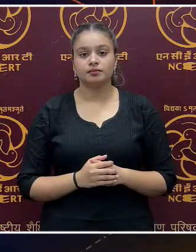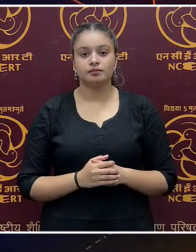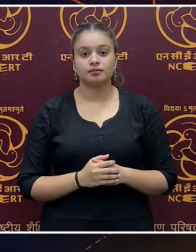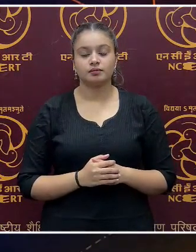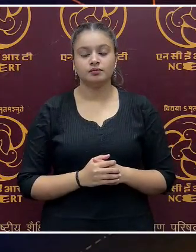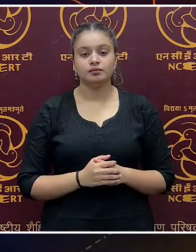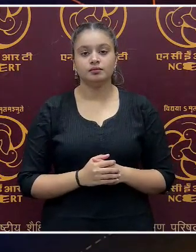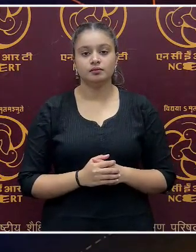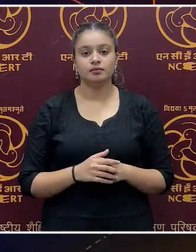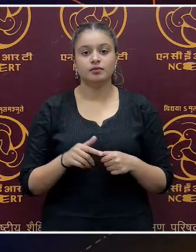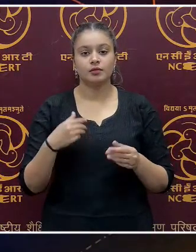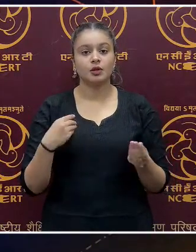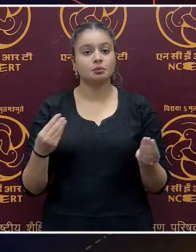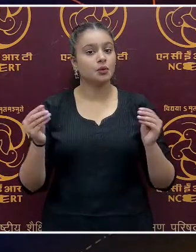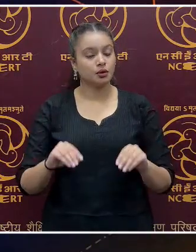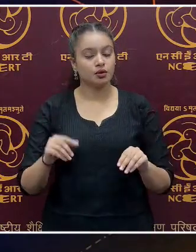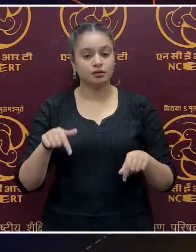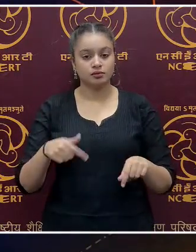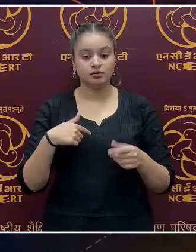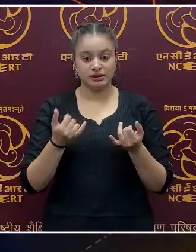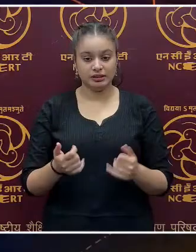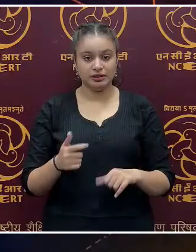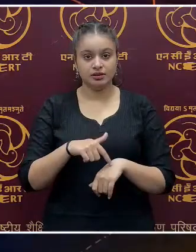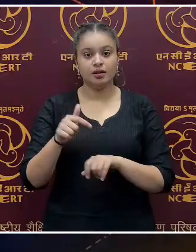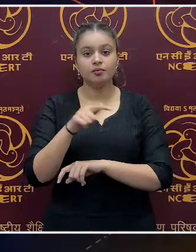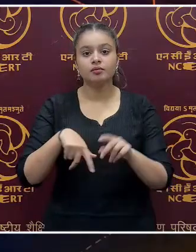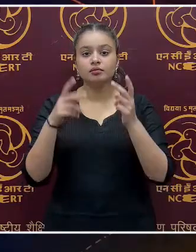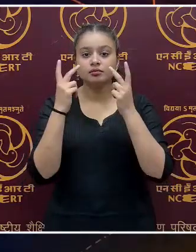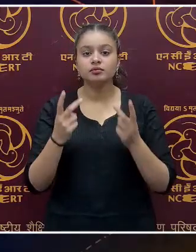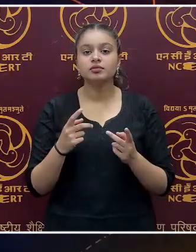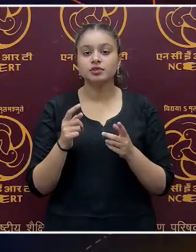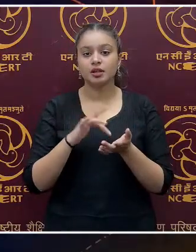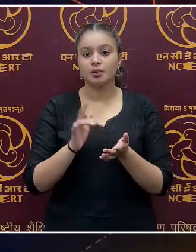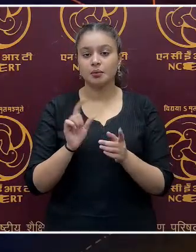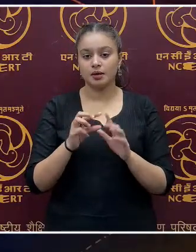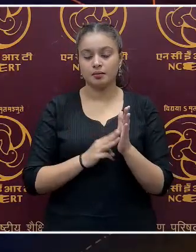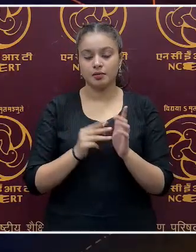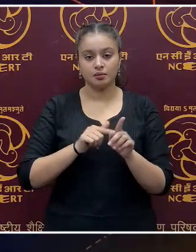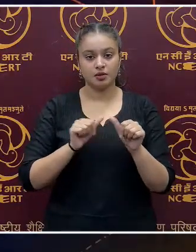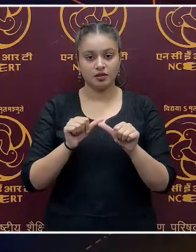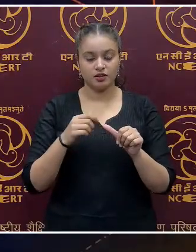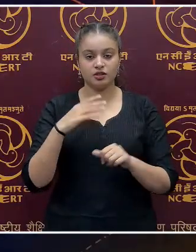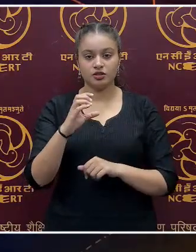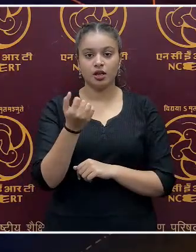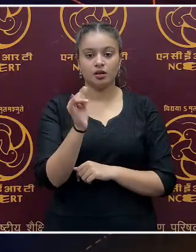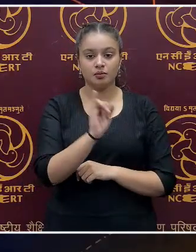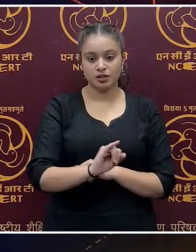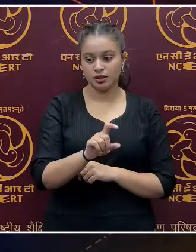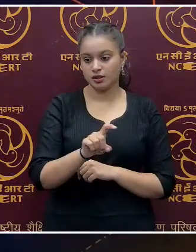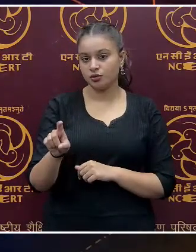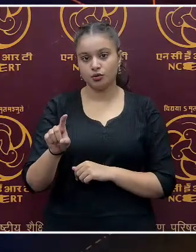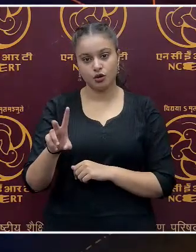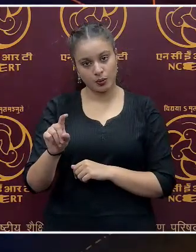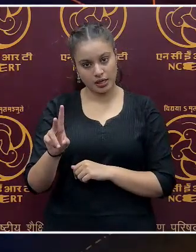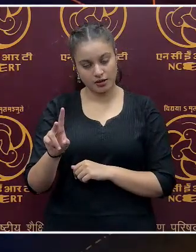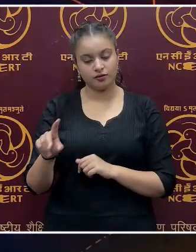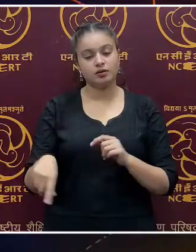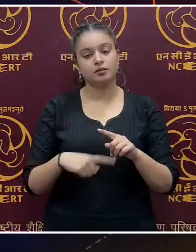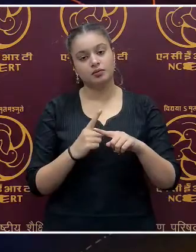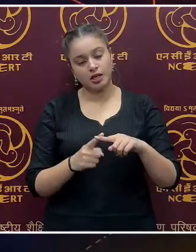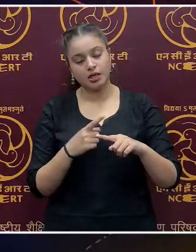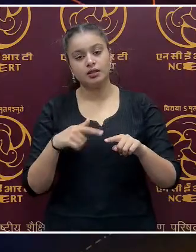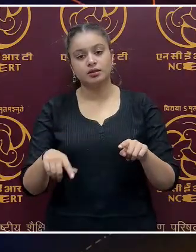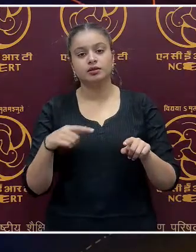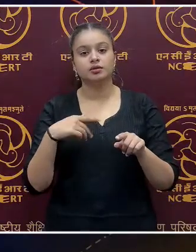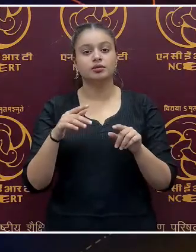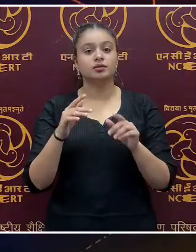diksha.training@ciet.nic.in. Apart from this, at this moment you're watching us on PM eVidya channel number 6 to channel number 12, and